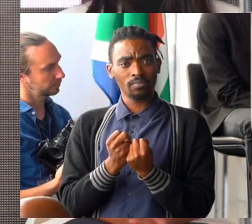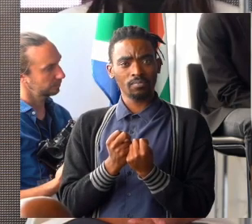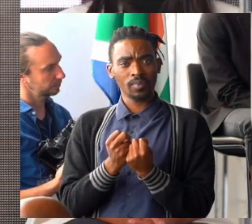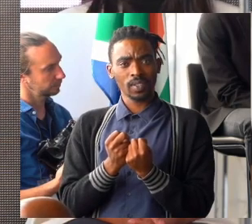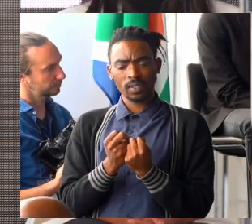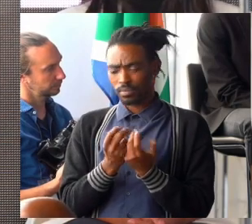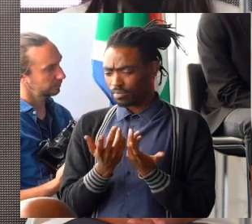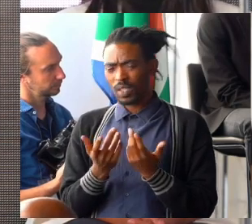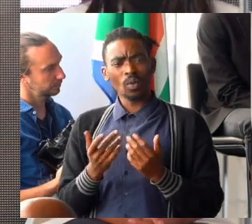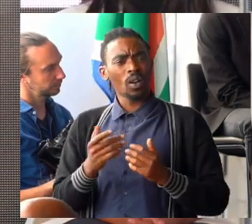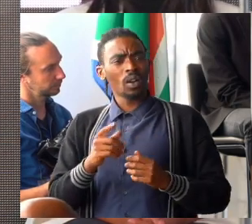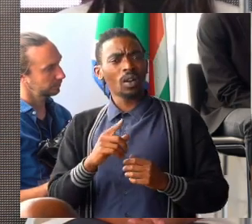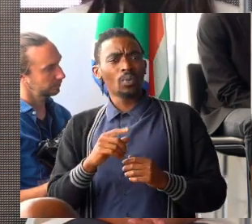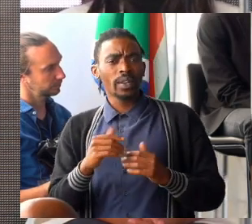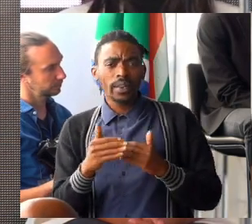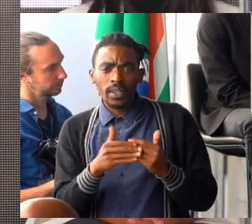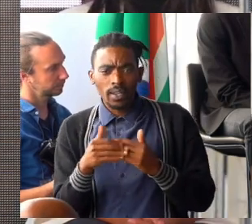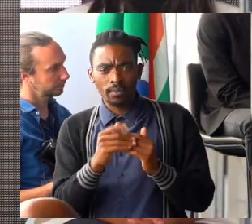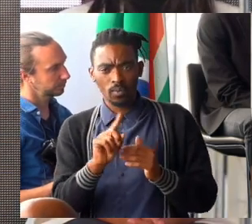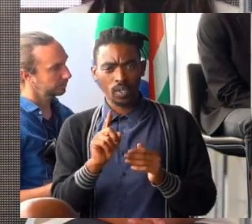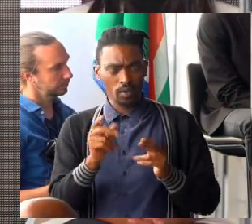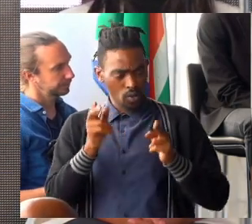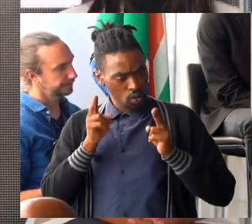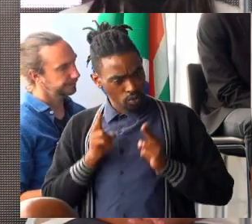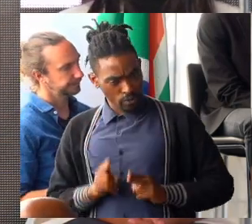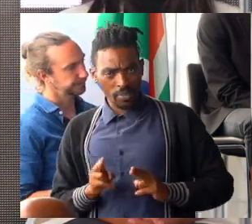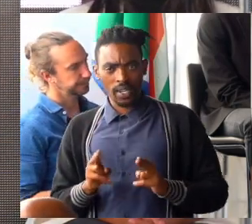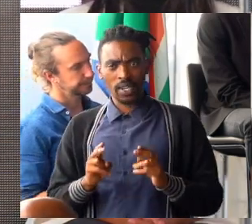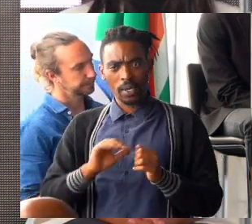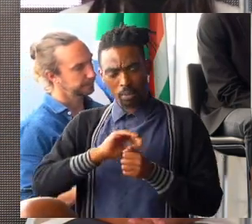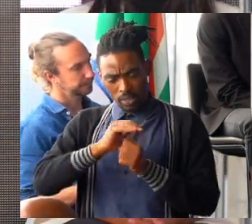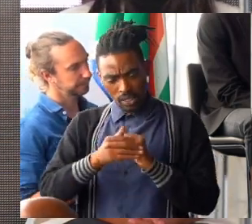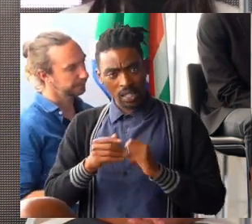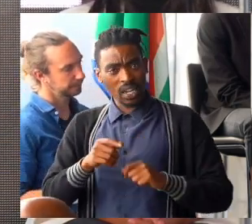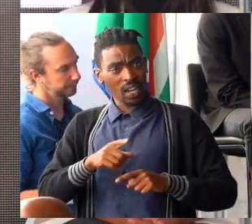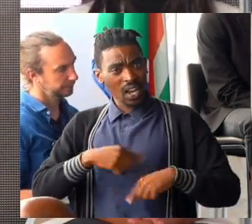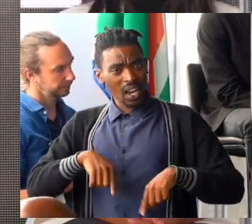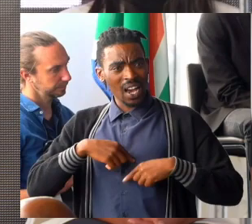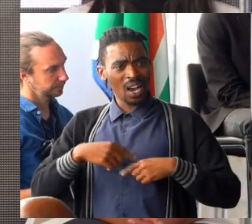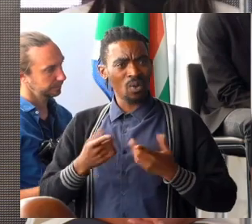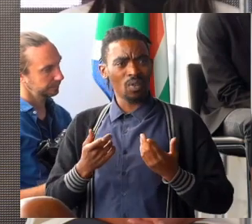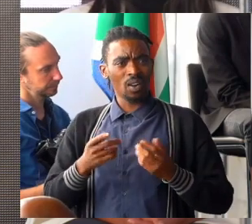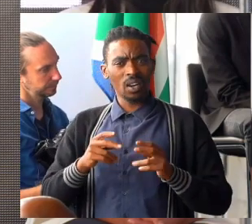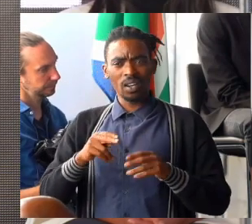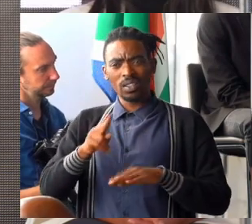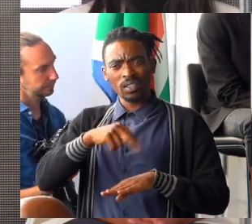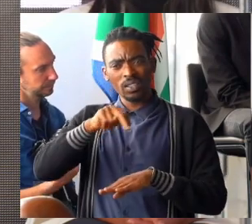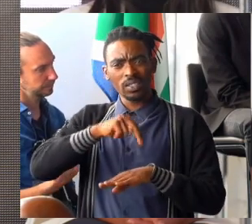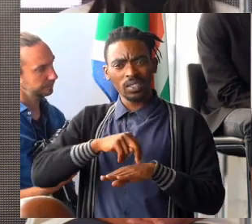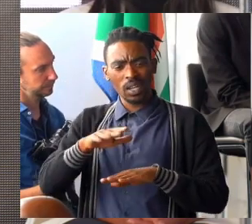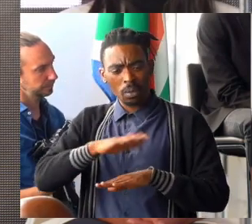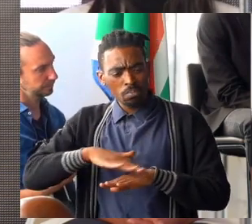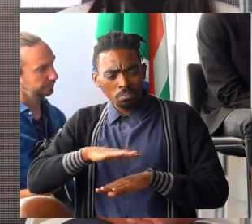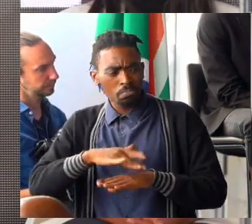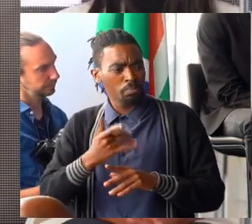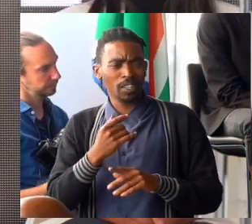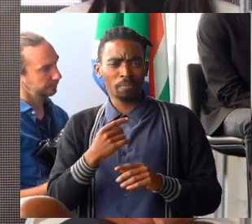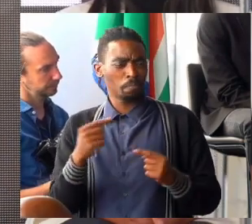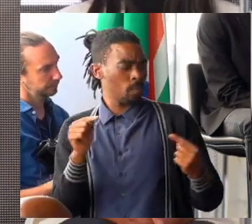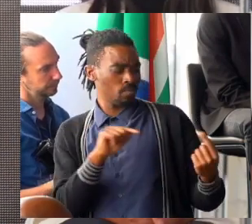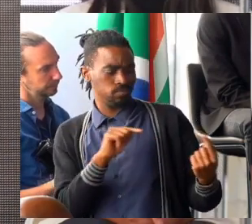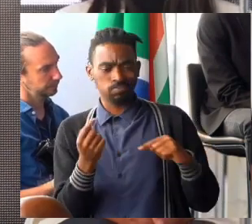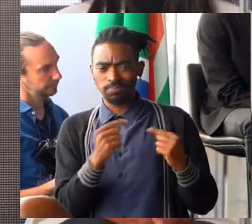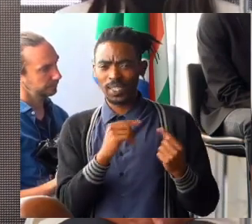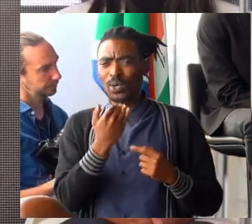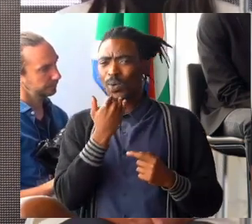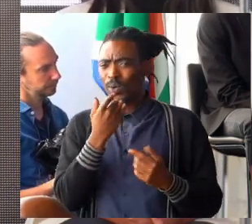about human well-being and protecting our natural environment. And not this fight between the elites about who gets coal or